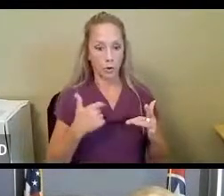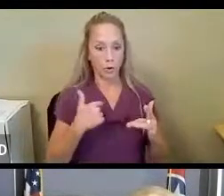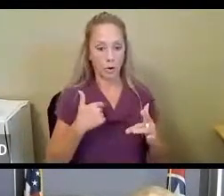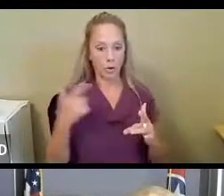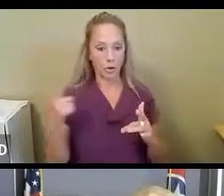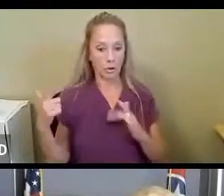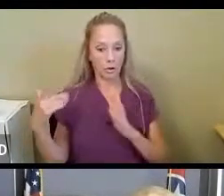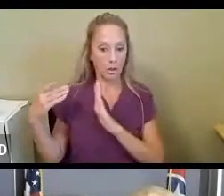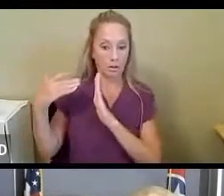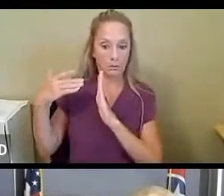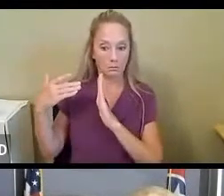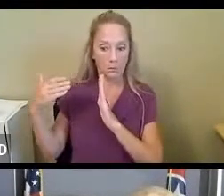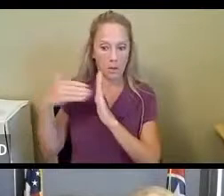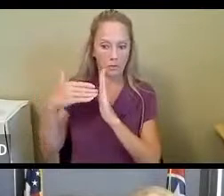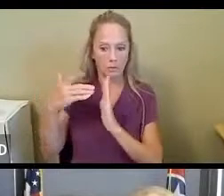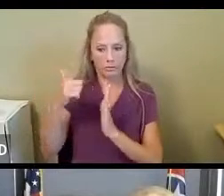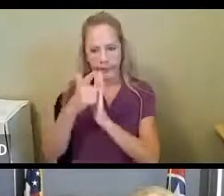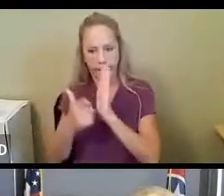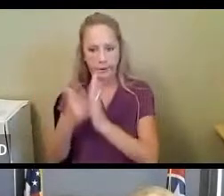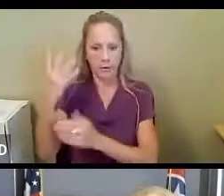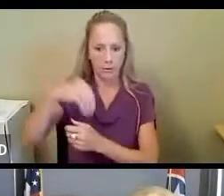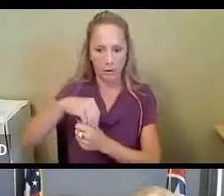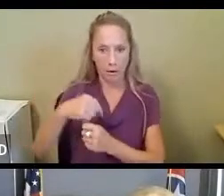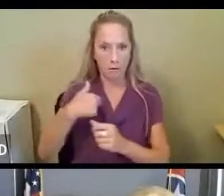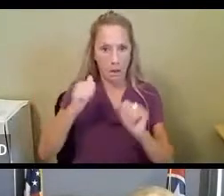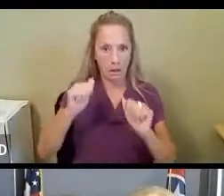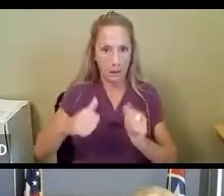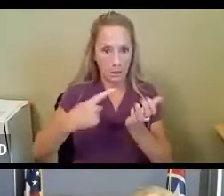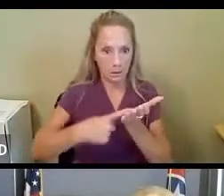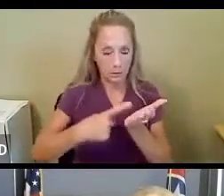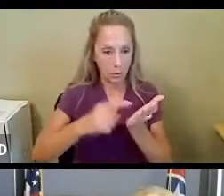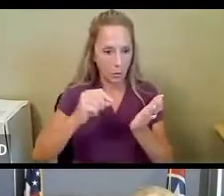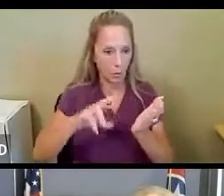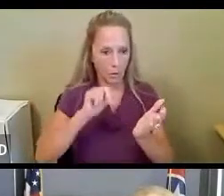legal issues. If they want to bring suit, they can bring suit.